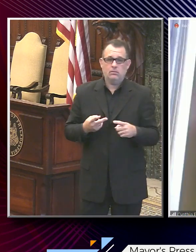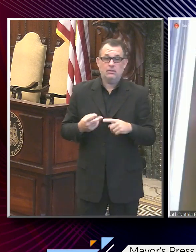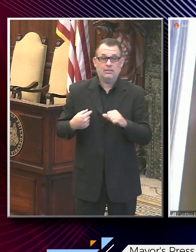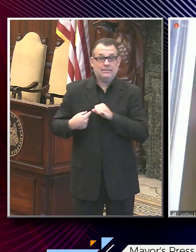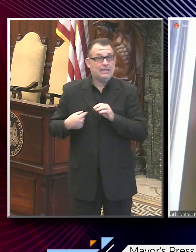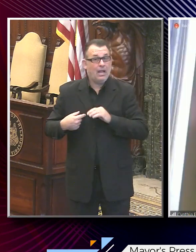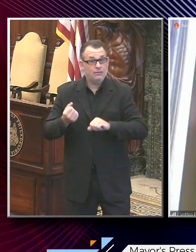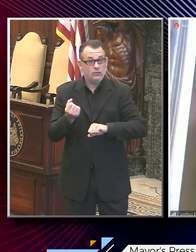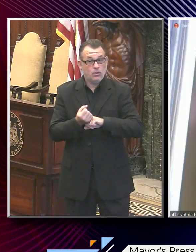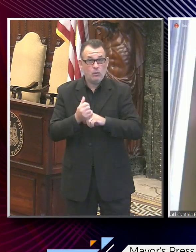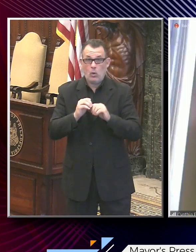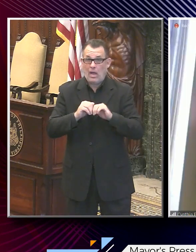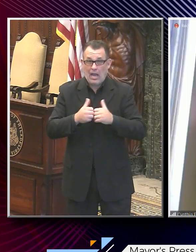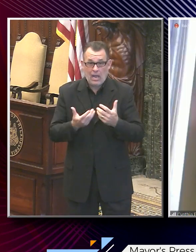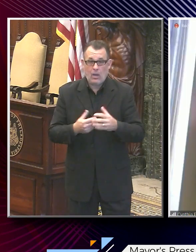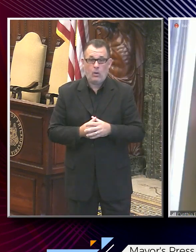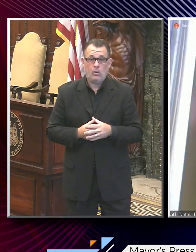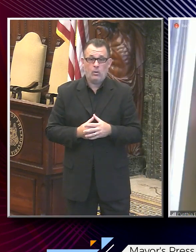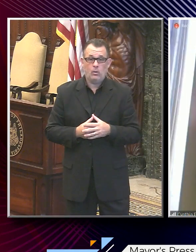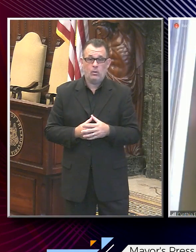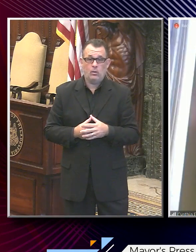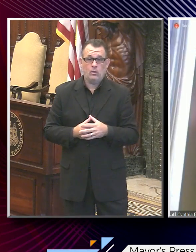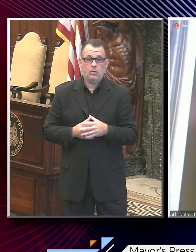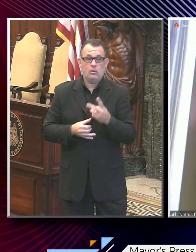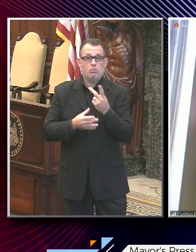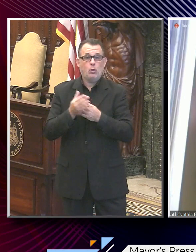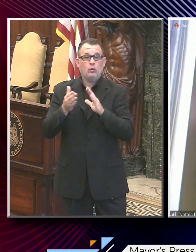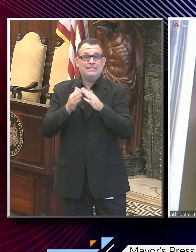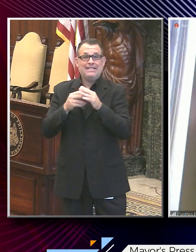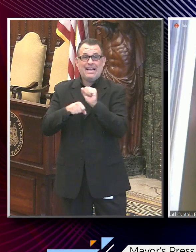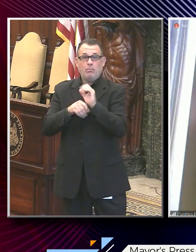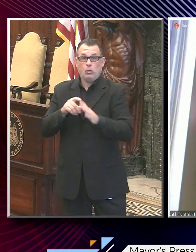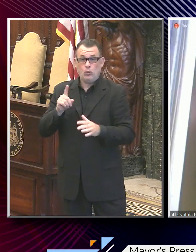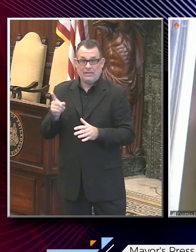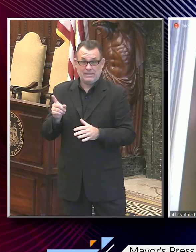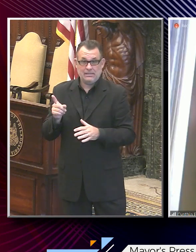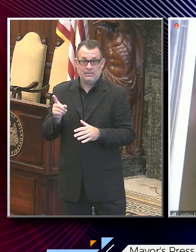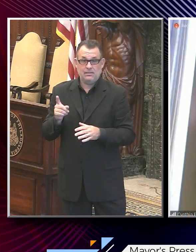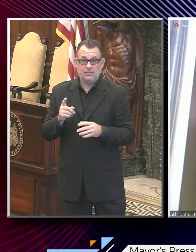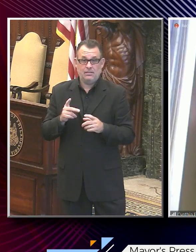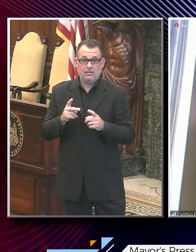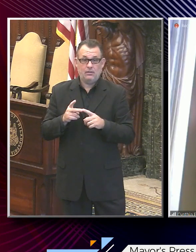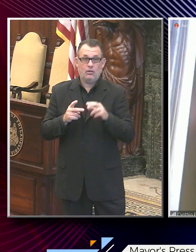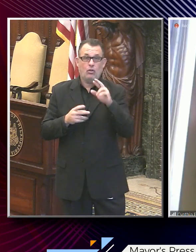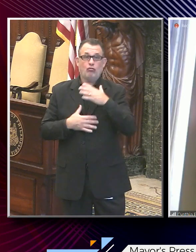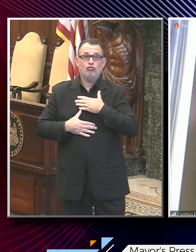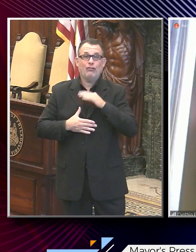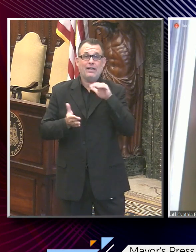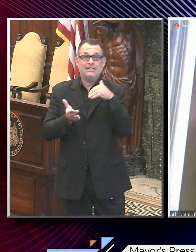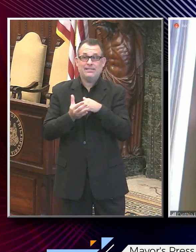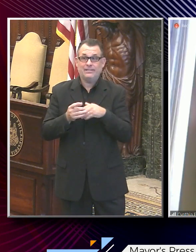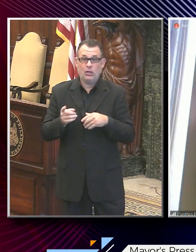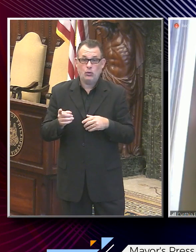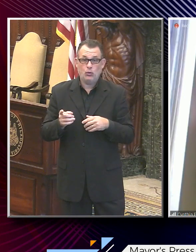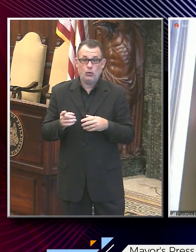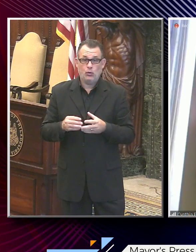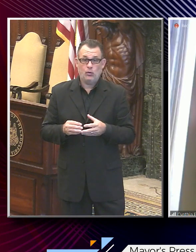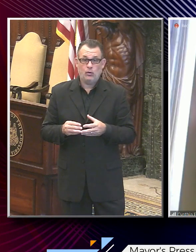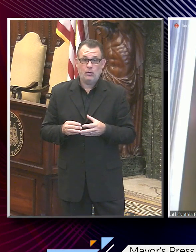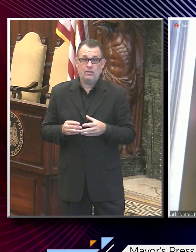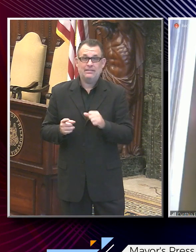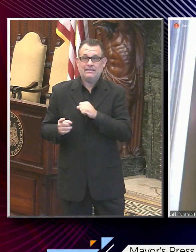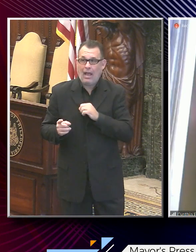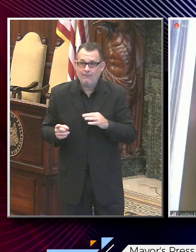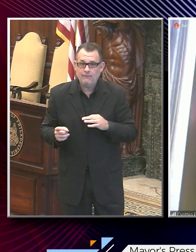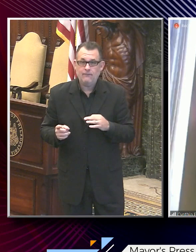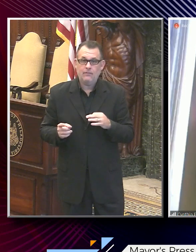supported by both city employees, both of the rec centers, some free library personnel, and then